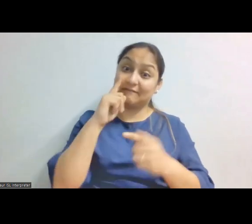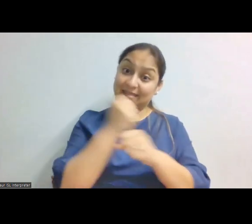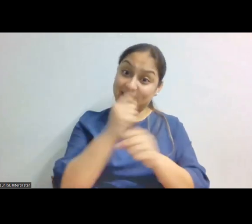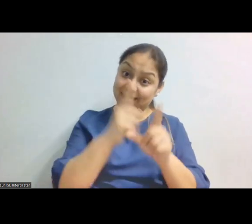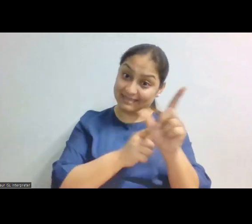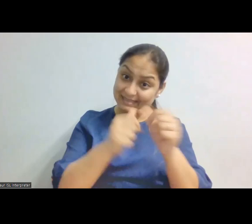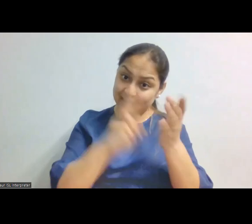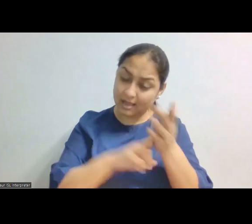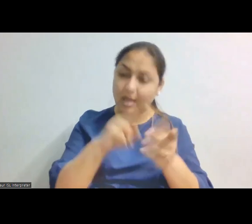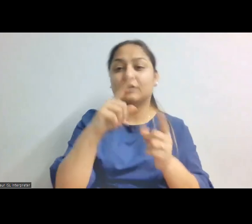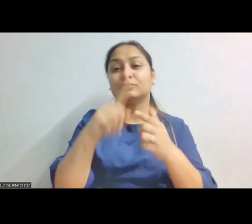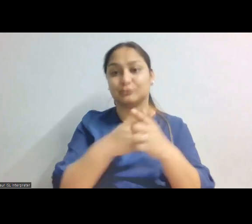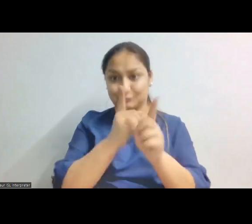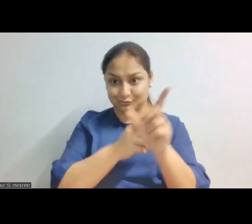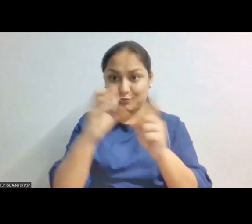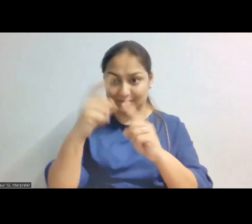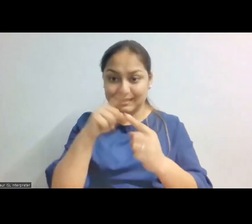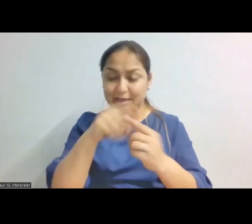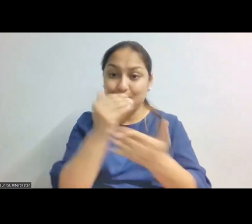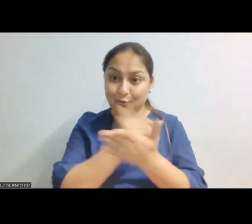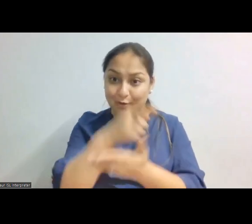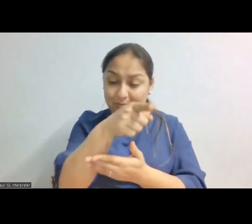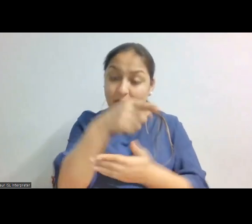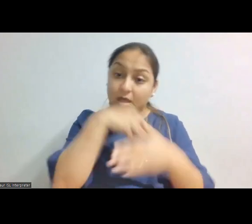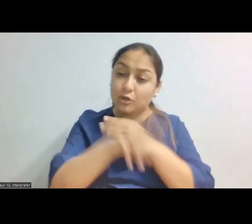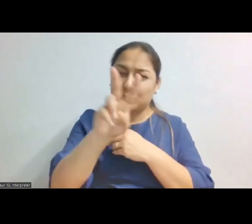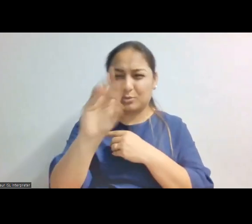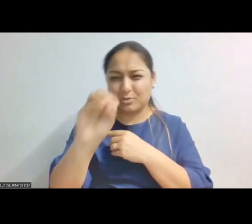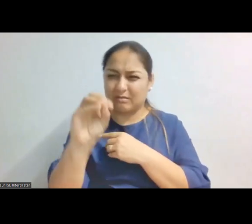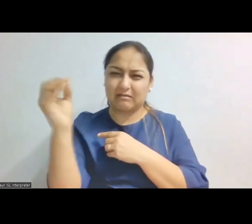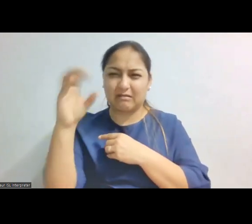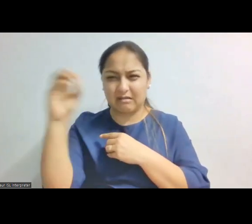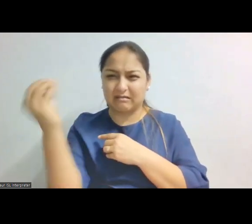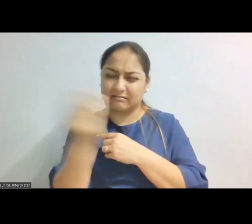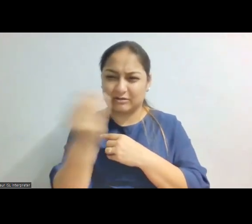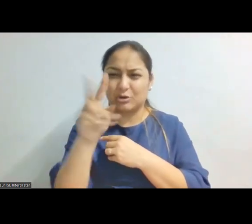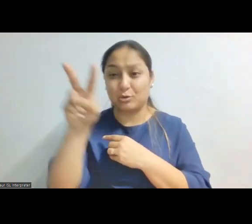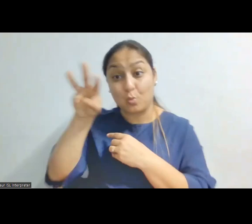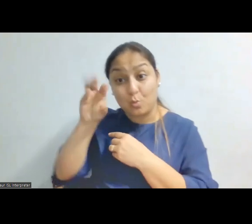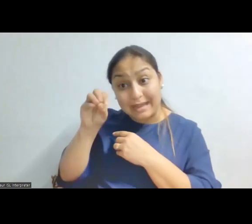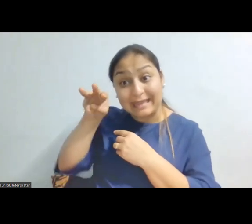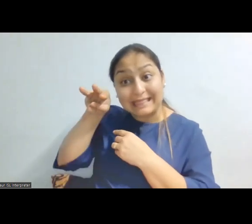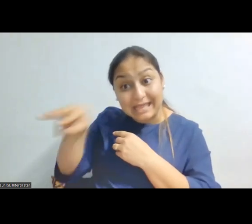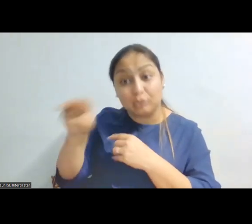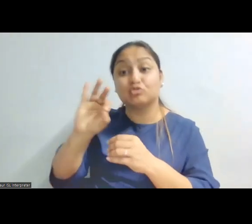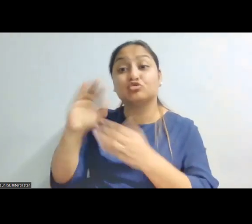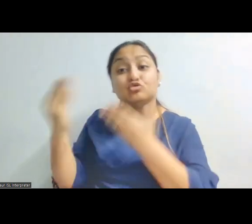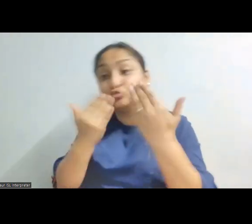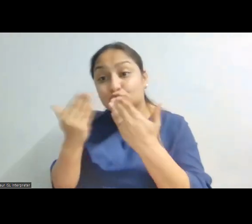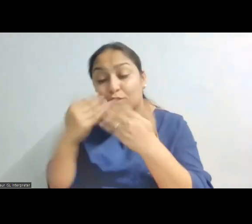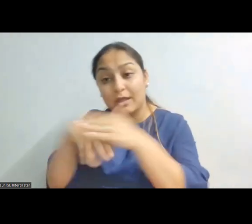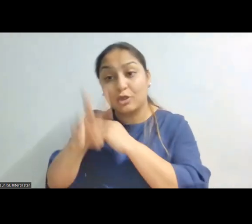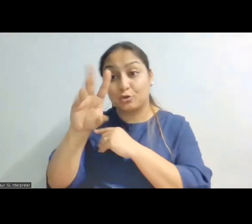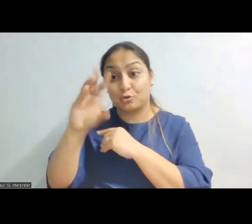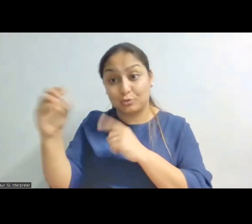200 districts of India, is running, I think, roughly maybe about 20,000 girls from the schools in about 200 districts are